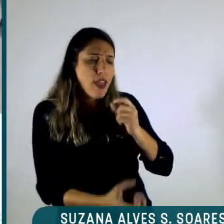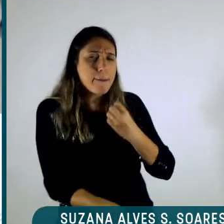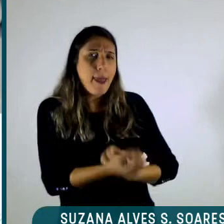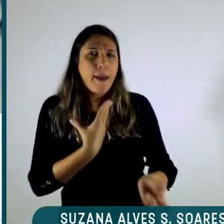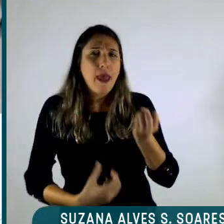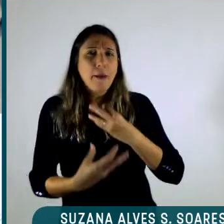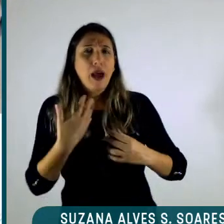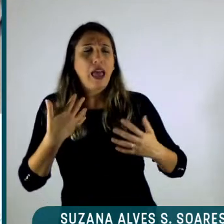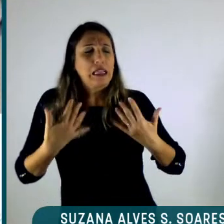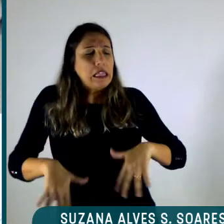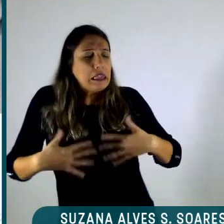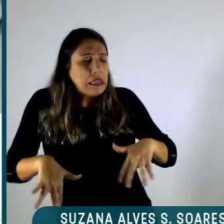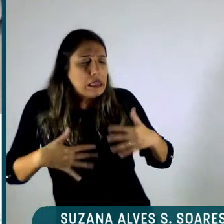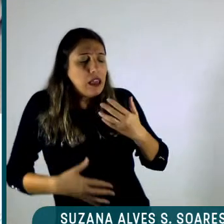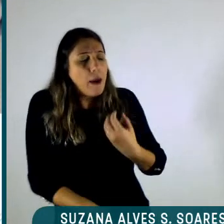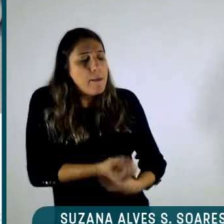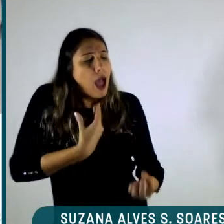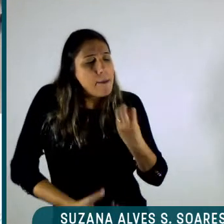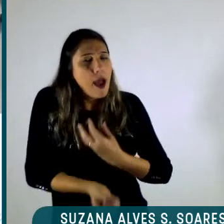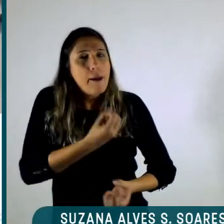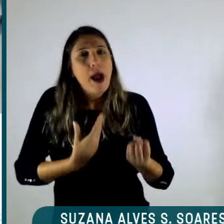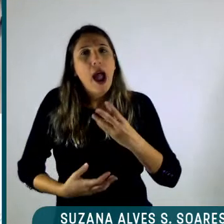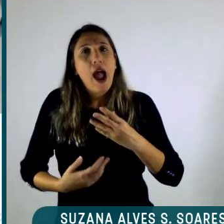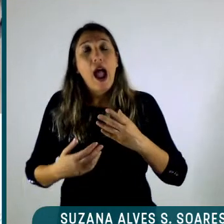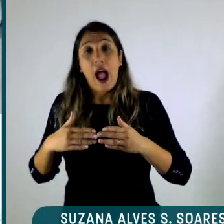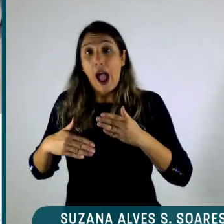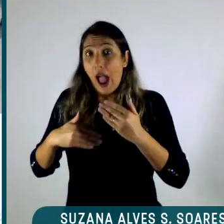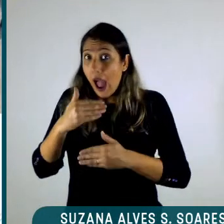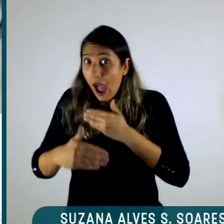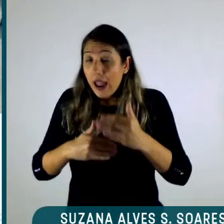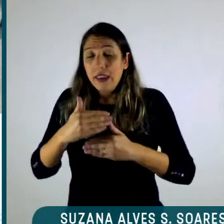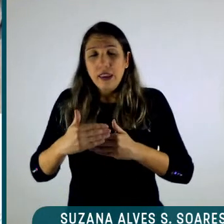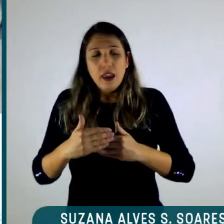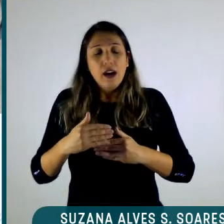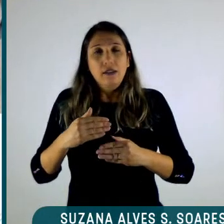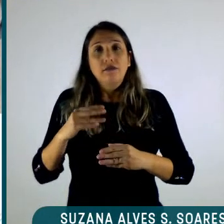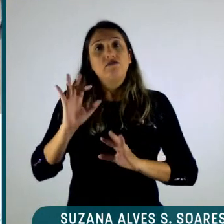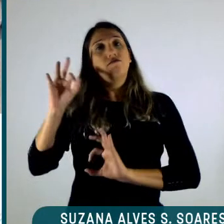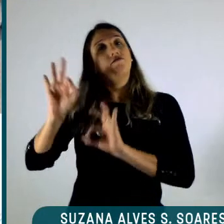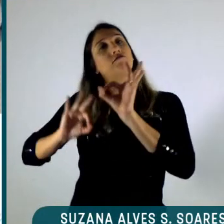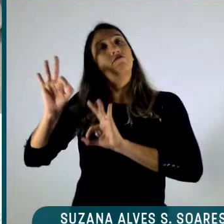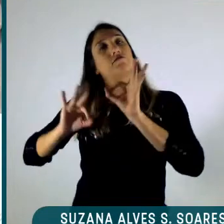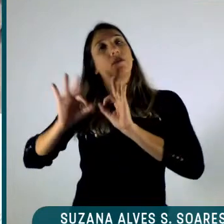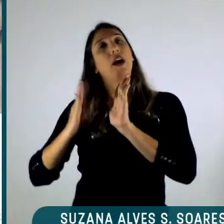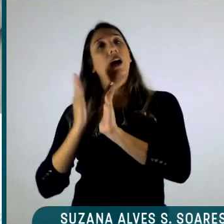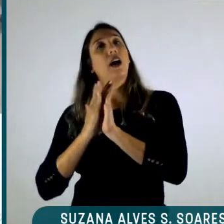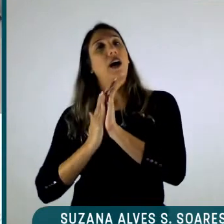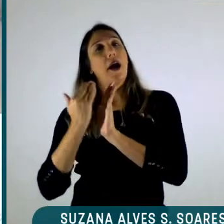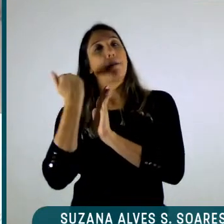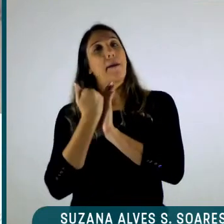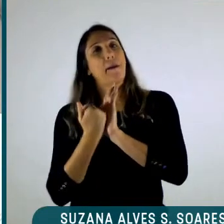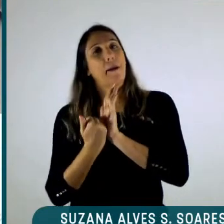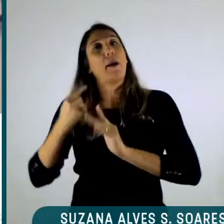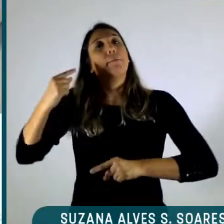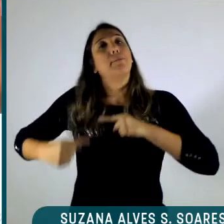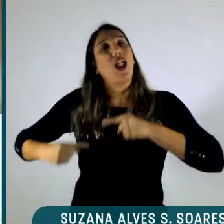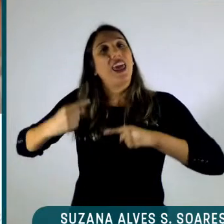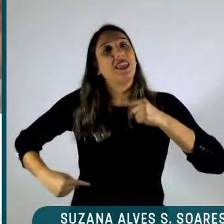to the population, have an idea what are the problems they face, and based on